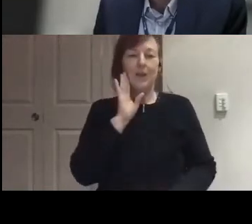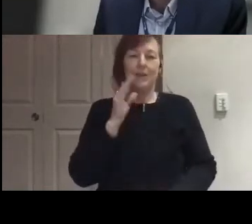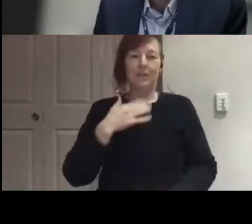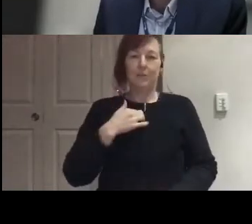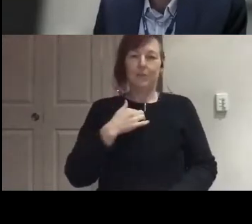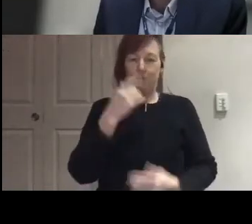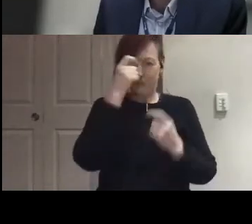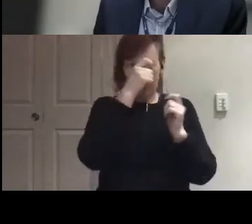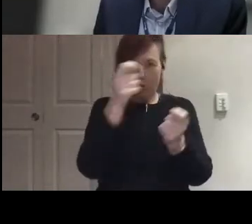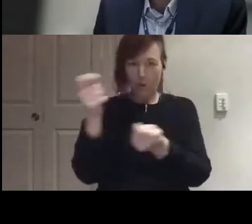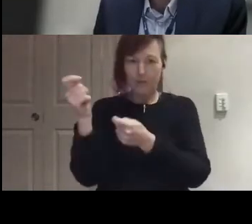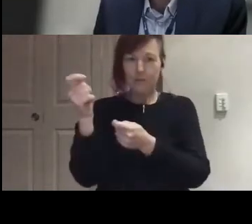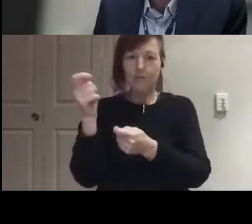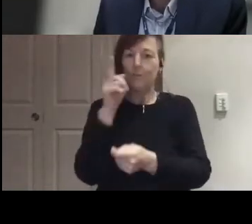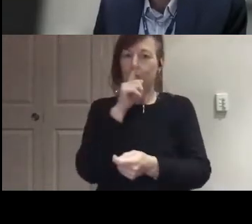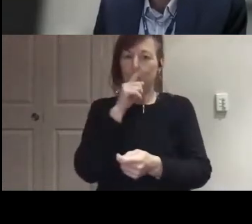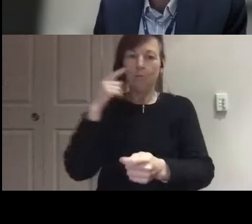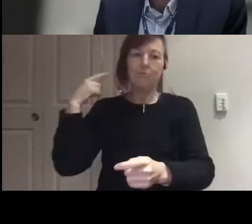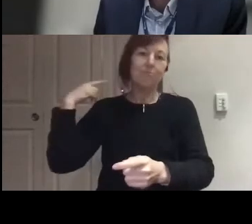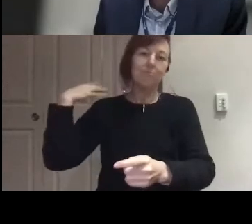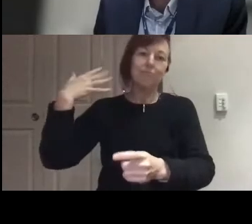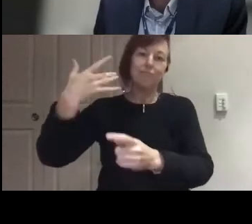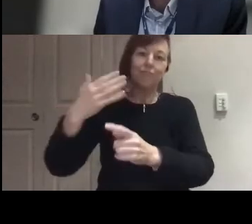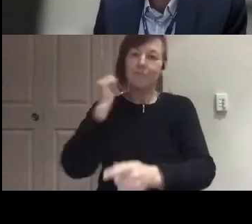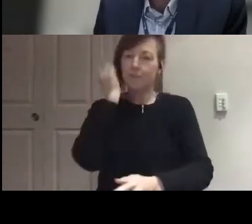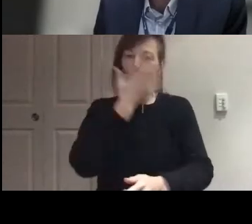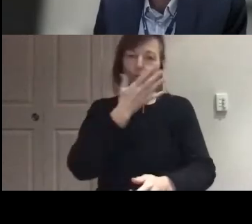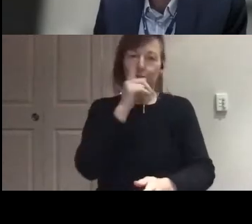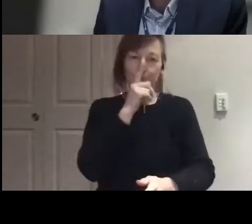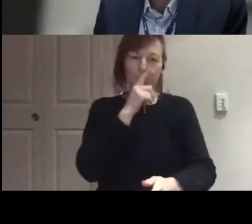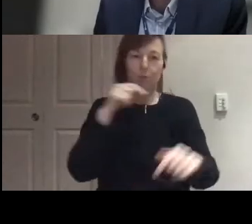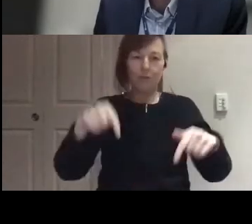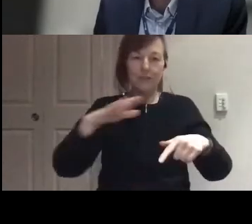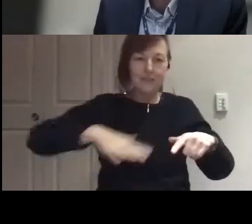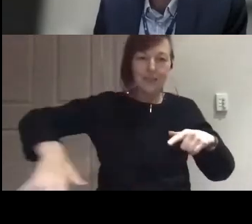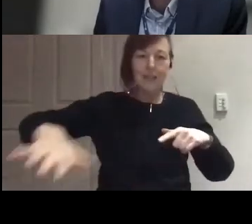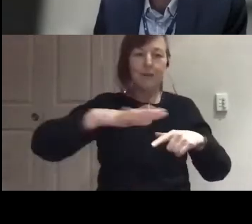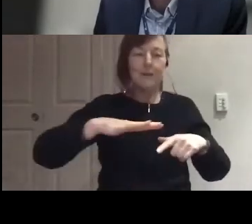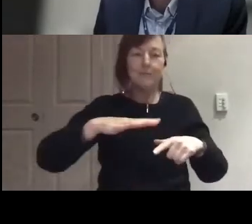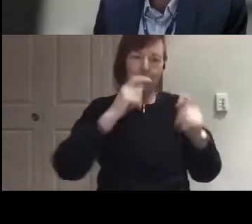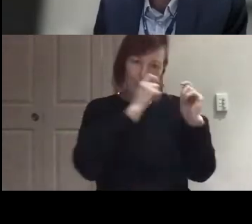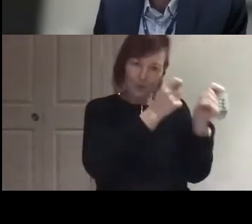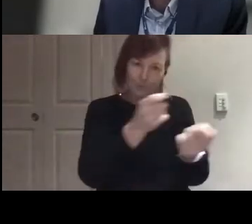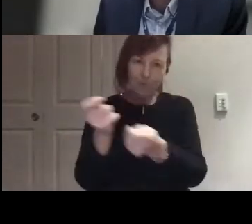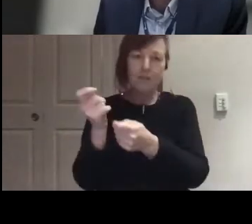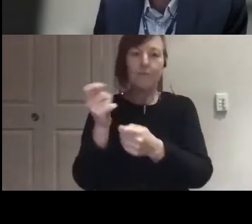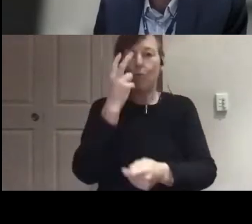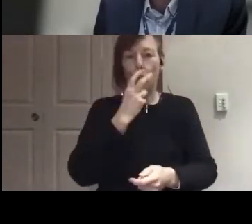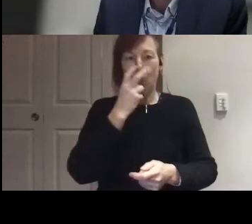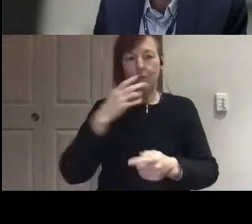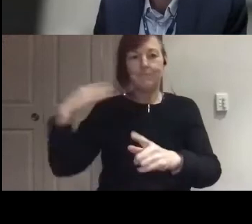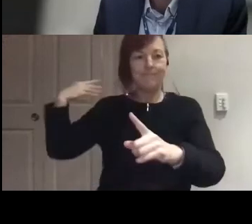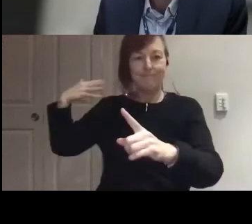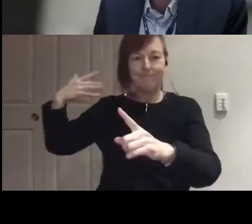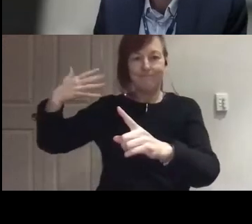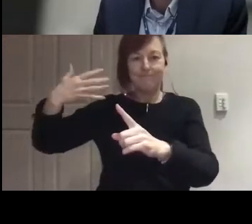traditional custodians of the land on which we're all gathered and pay my respects to elders past, present and emerging, and any